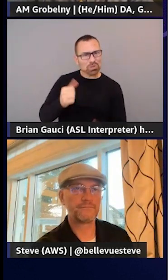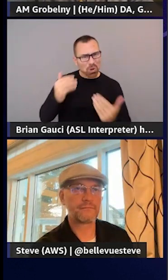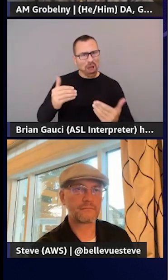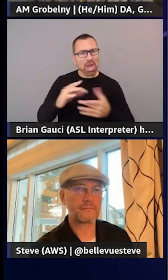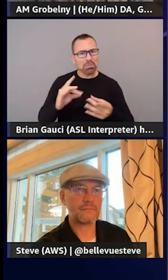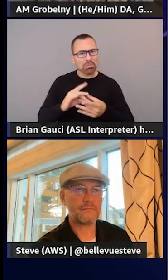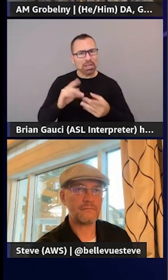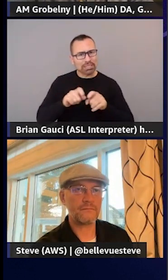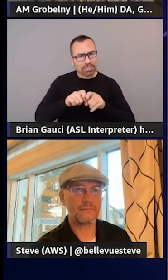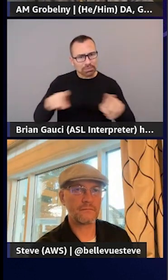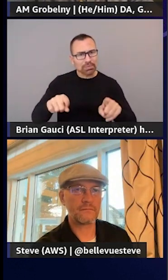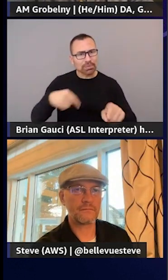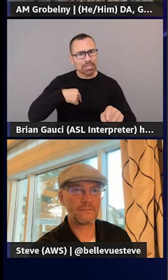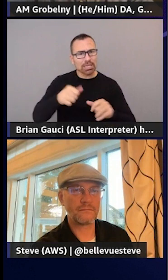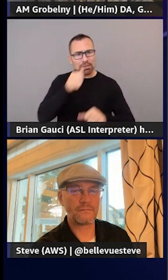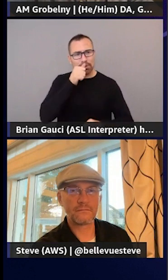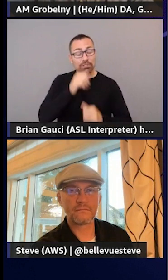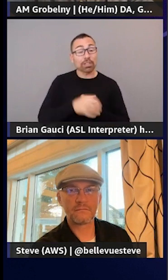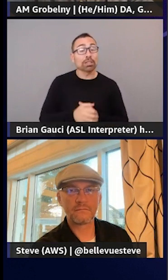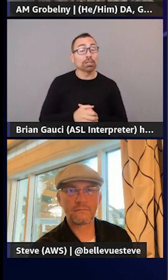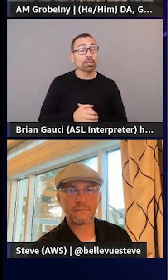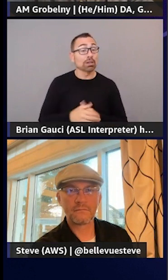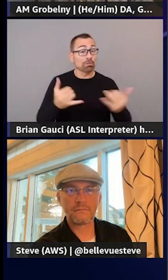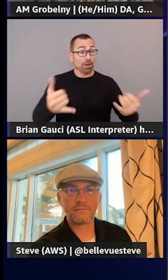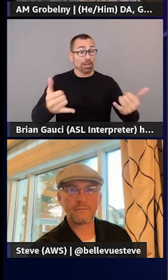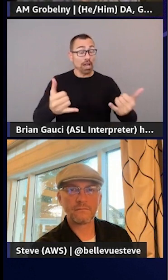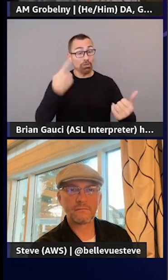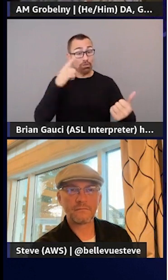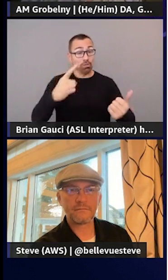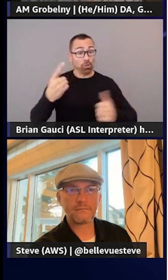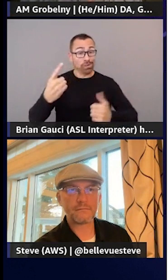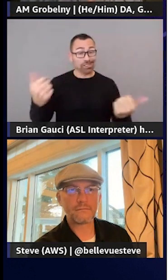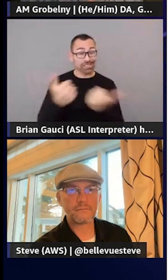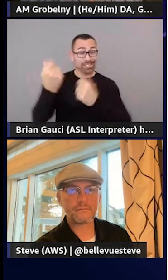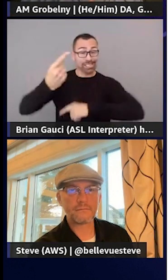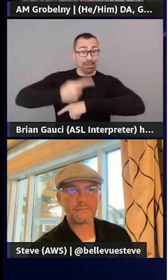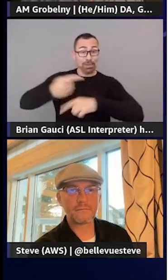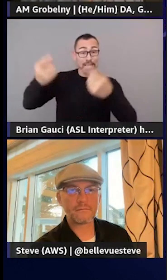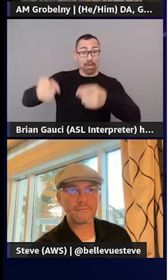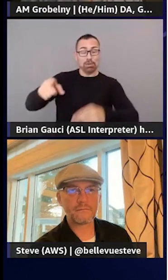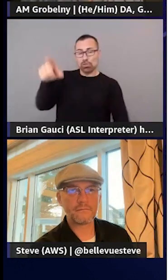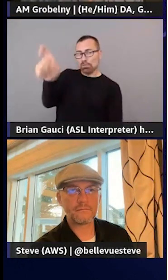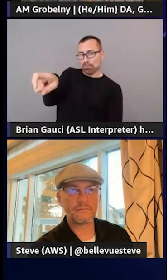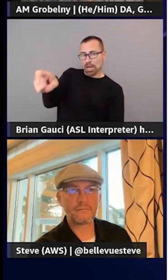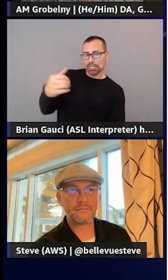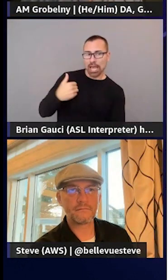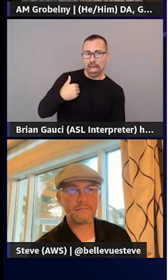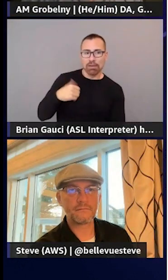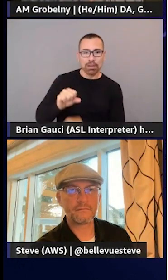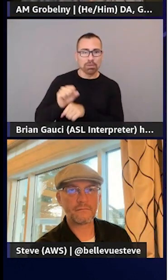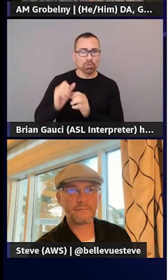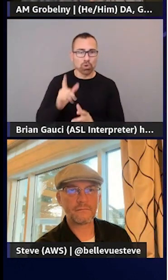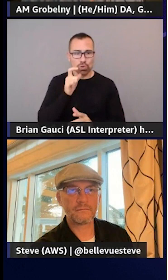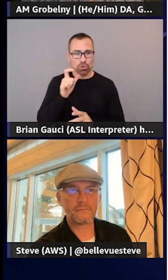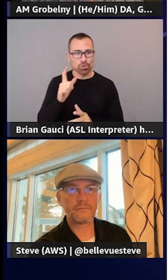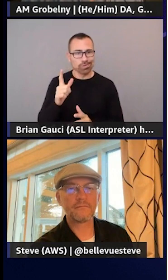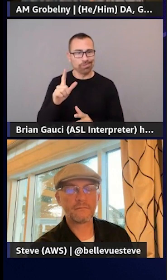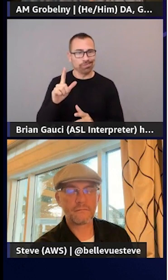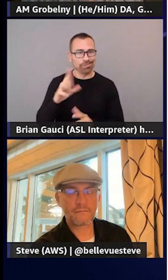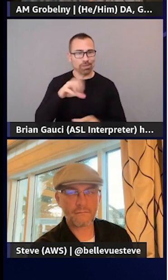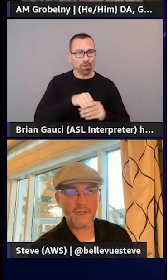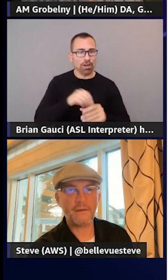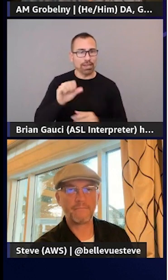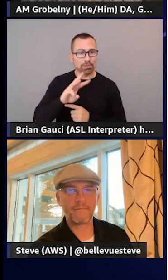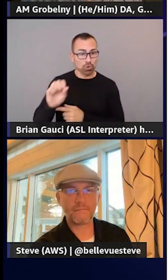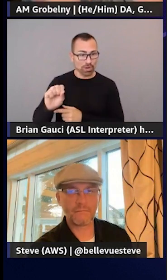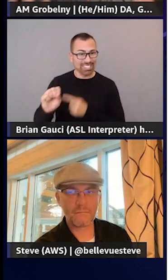right now, how it works is to put on a game day, you have to have an employee from AWS present.